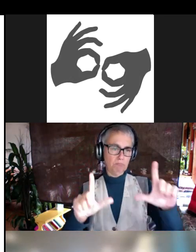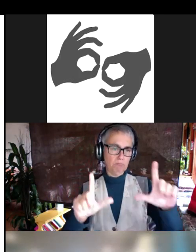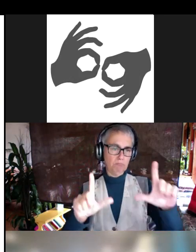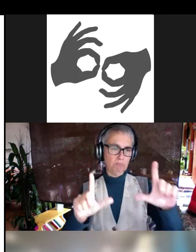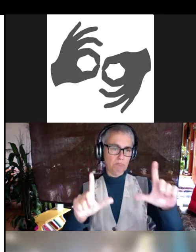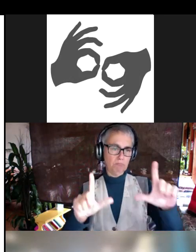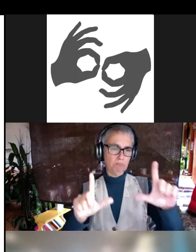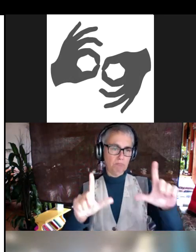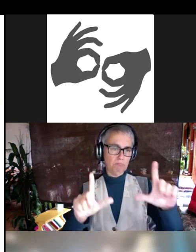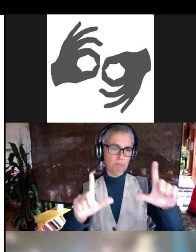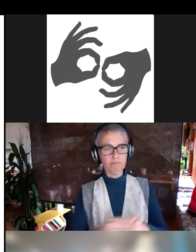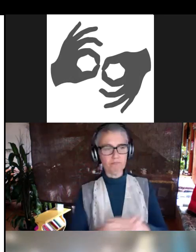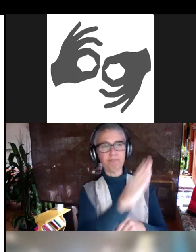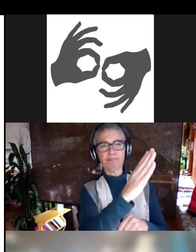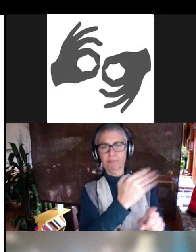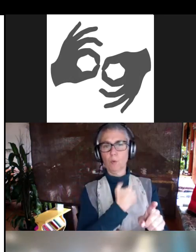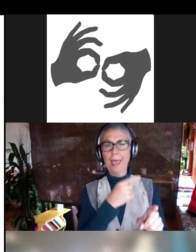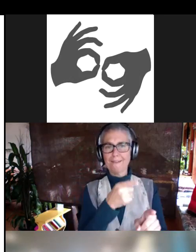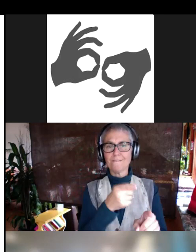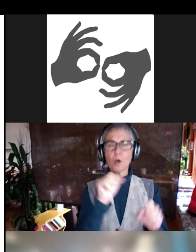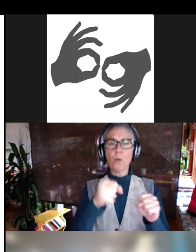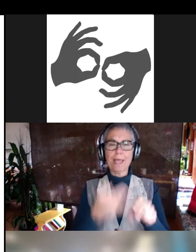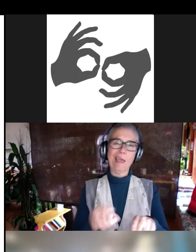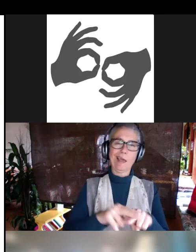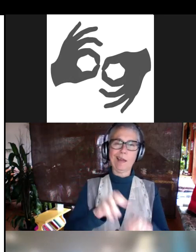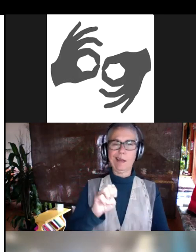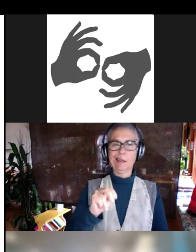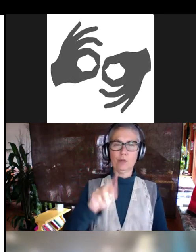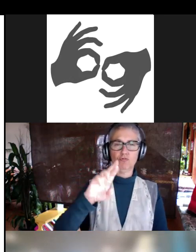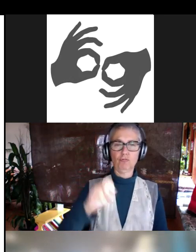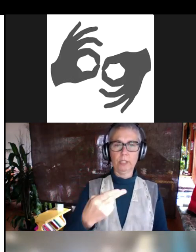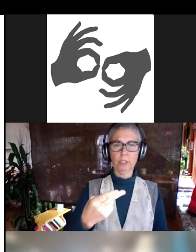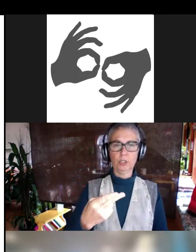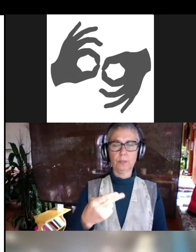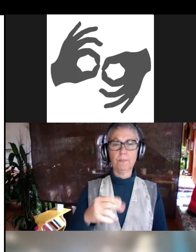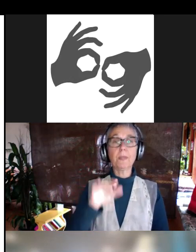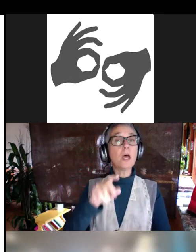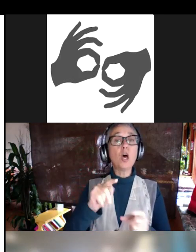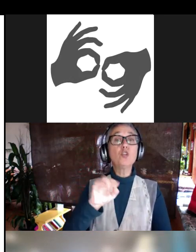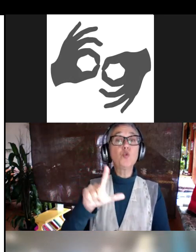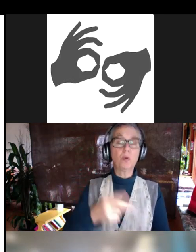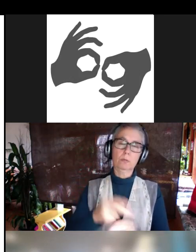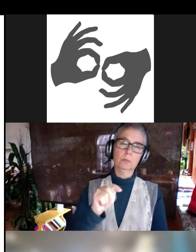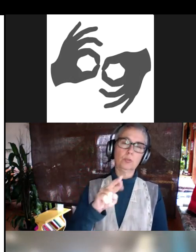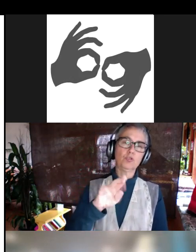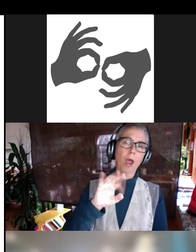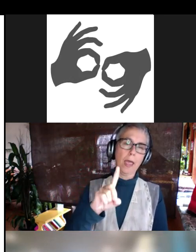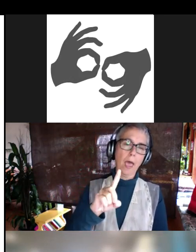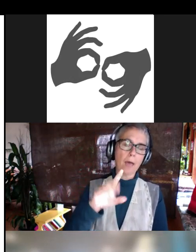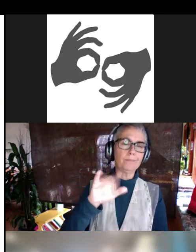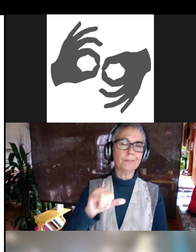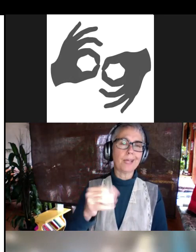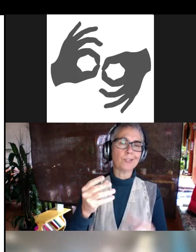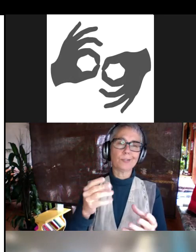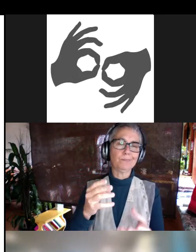uptick. We are able to enrich. And Triad is the tool that was used for this. It's a software suite for predicting the change